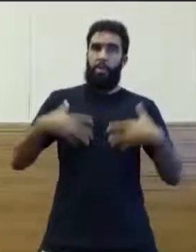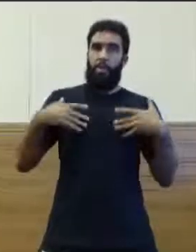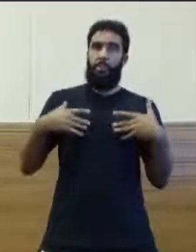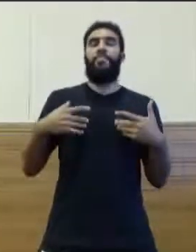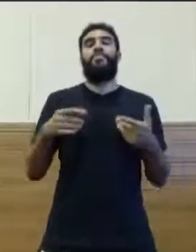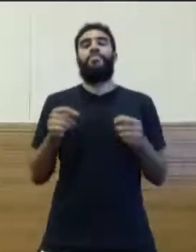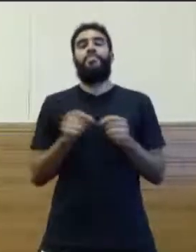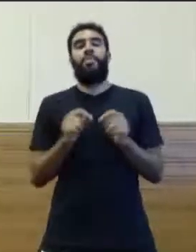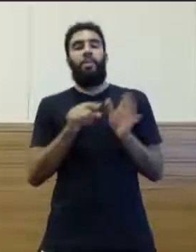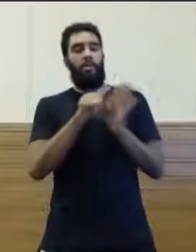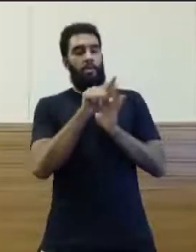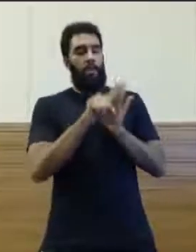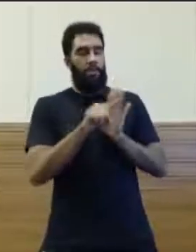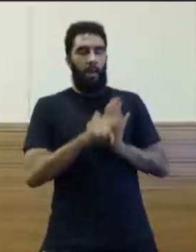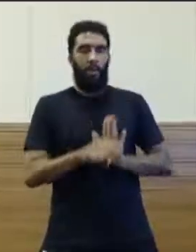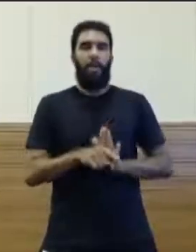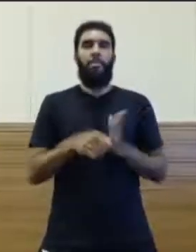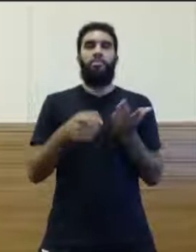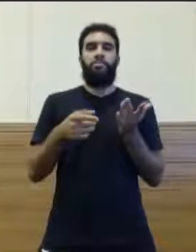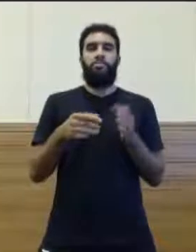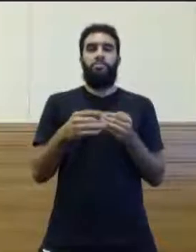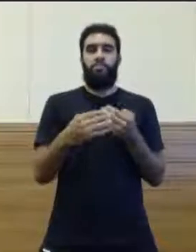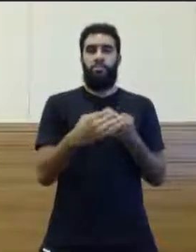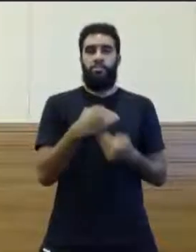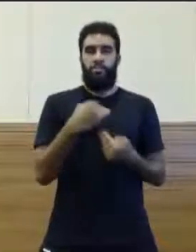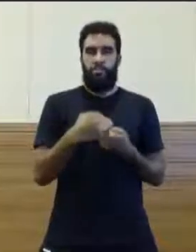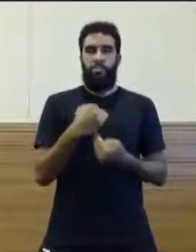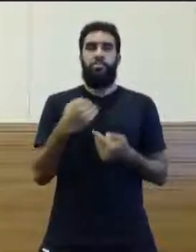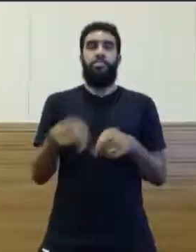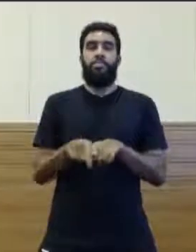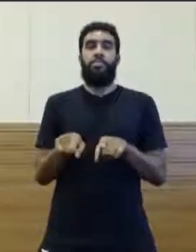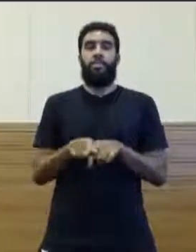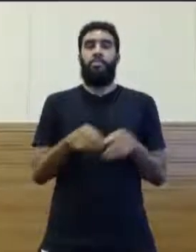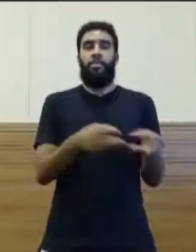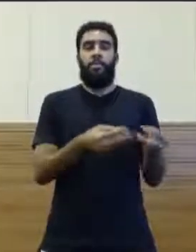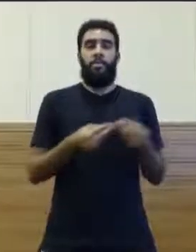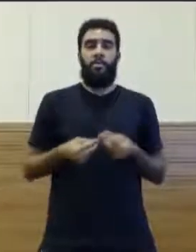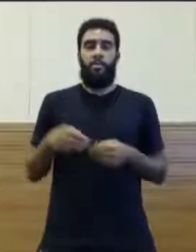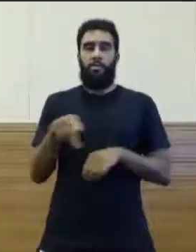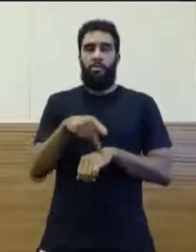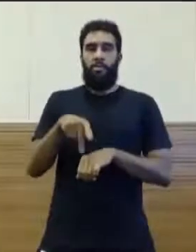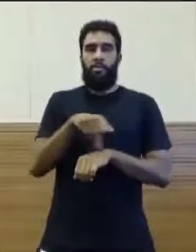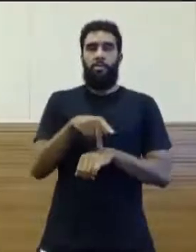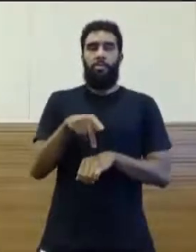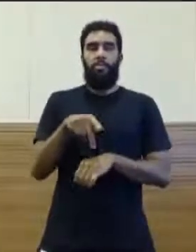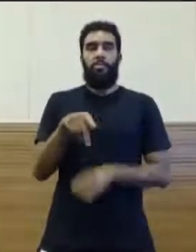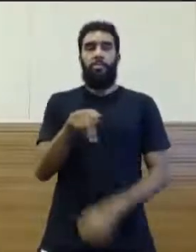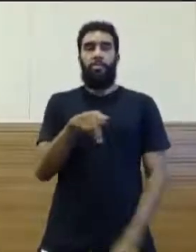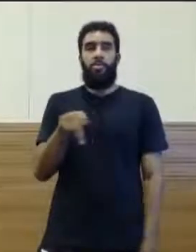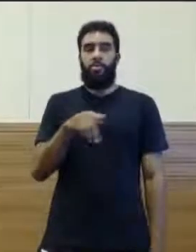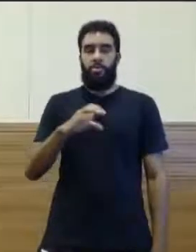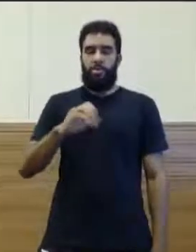We had the pleasure of doing consultations, contributions,